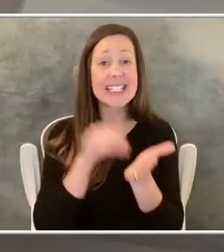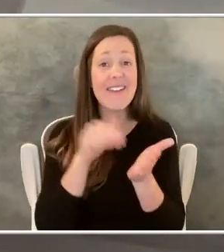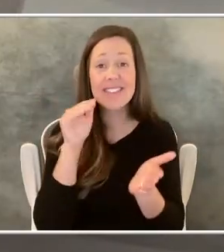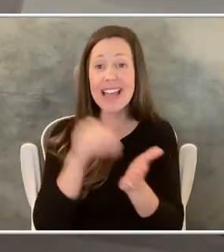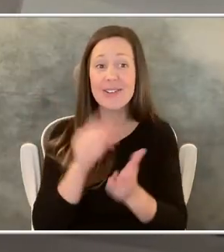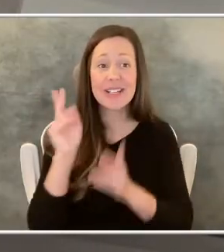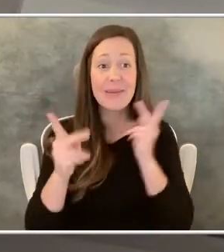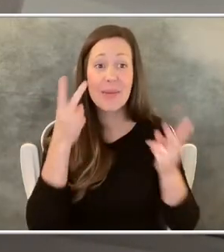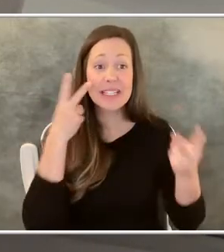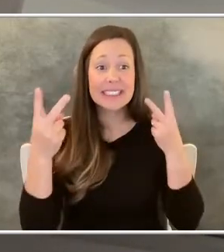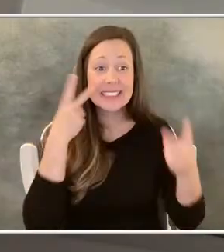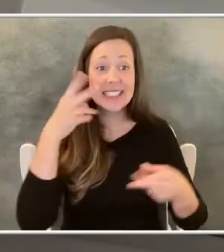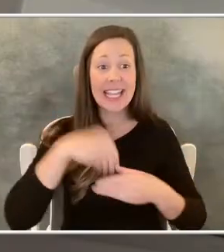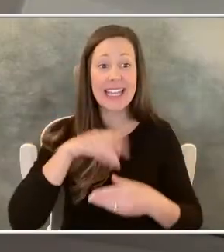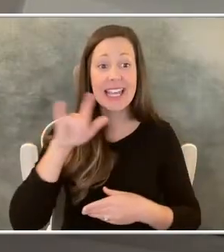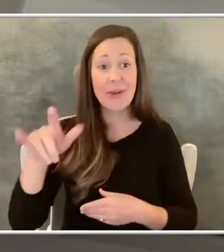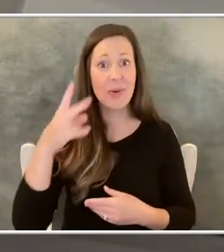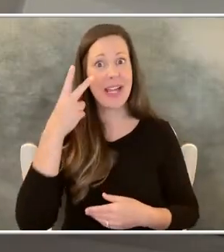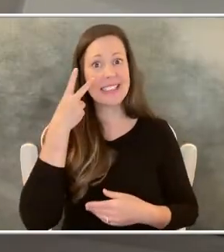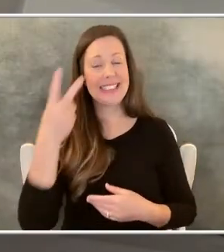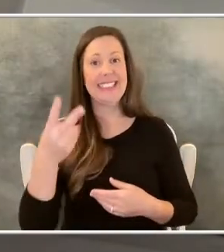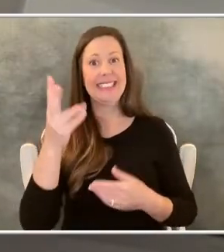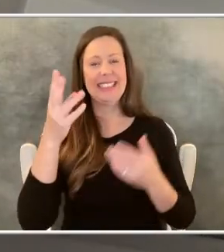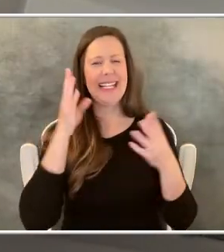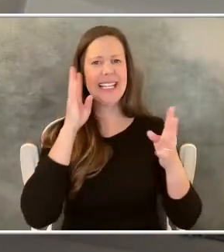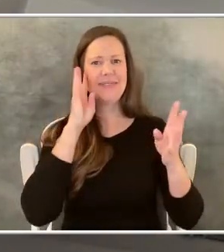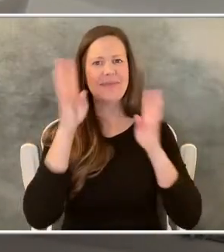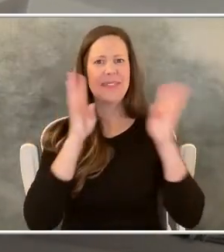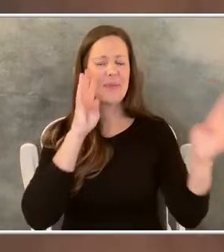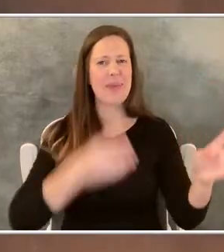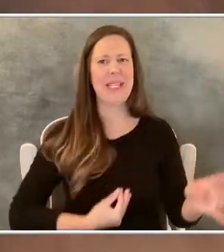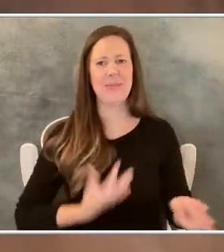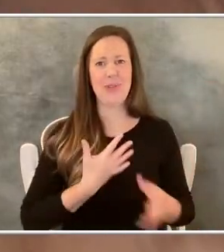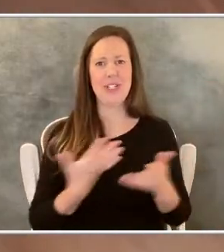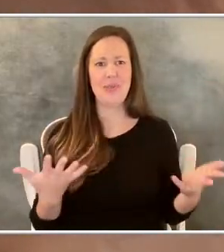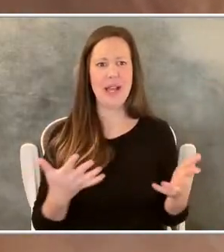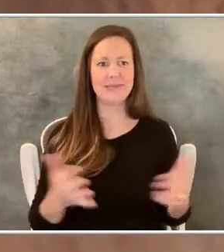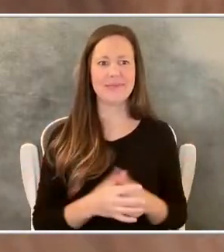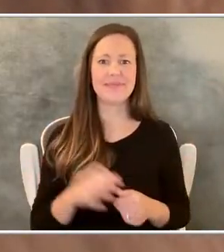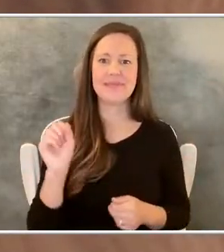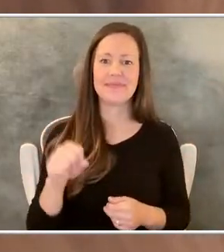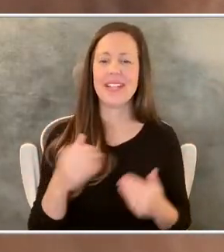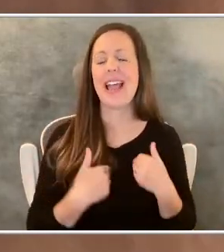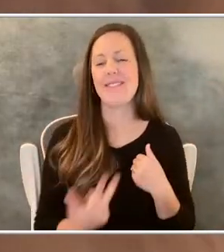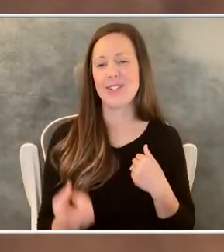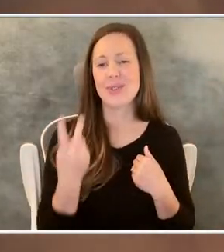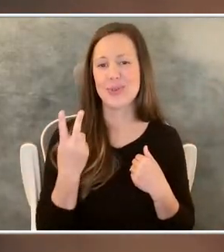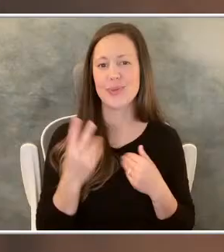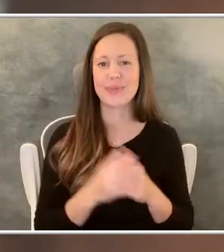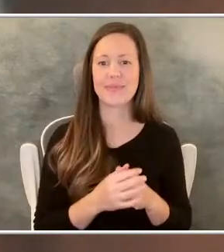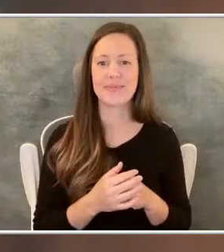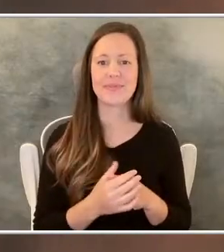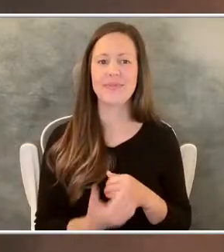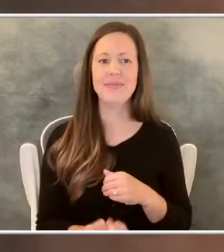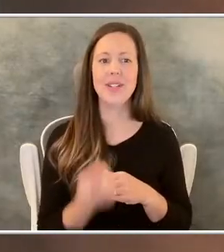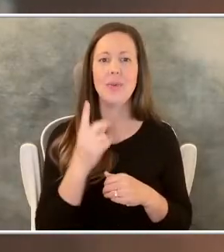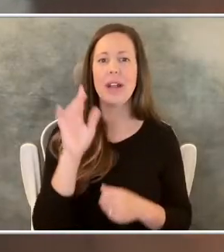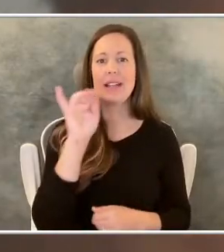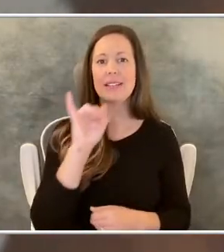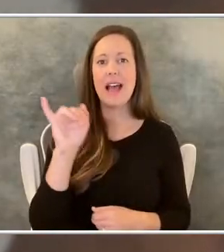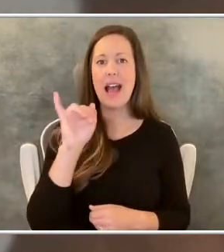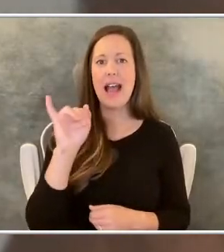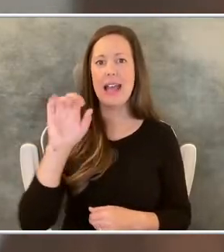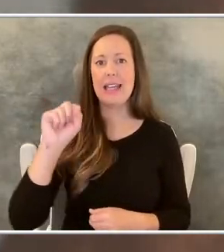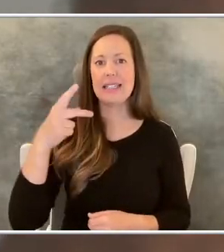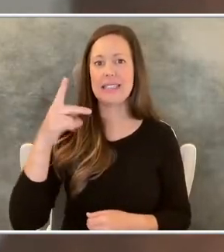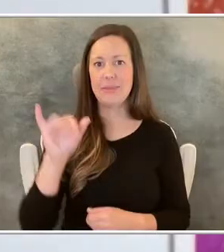the inspiration behind it. Yeah, so it has two inspirations. One is the I Spy books, where they're sort of visual